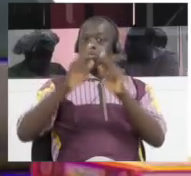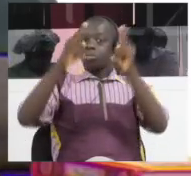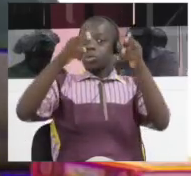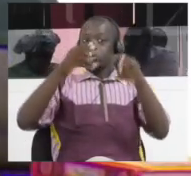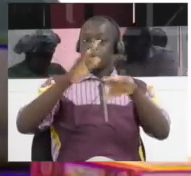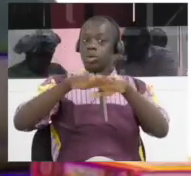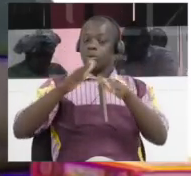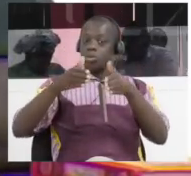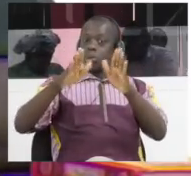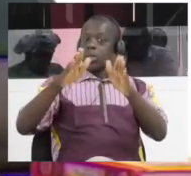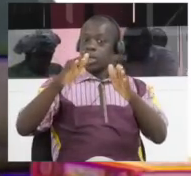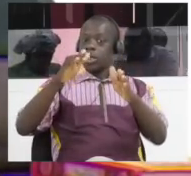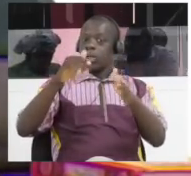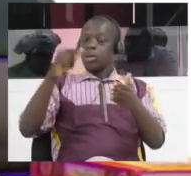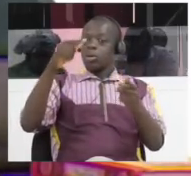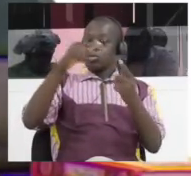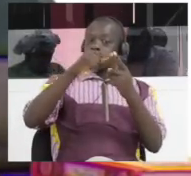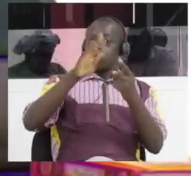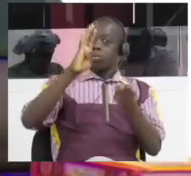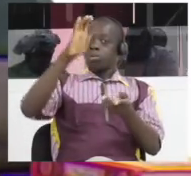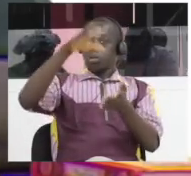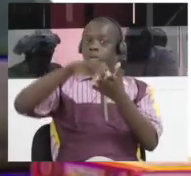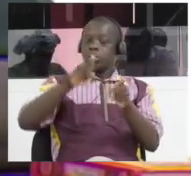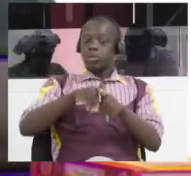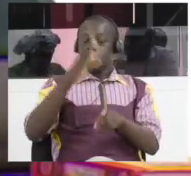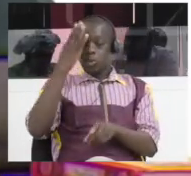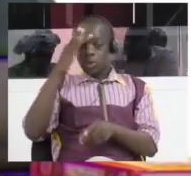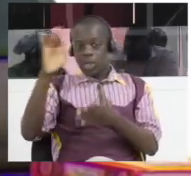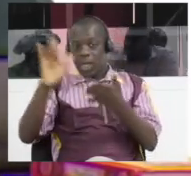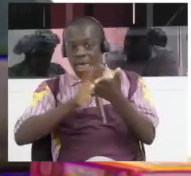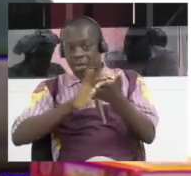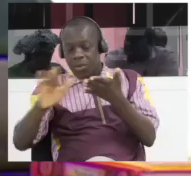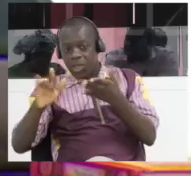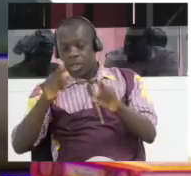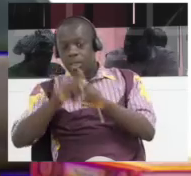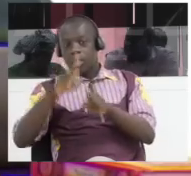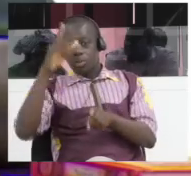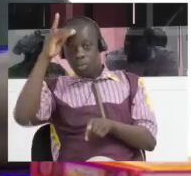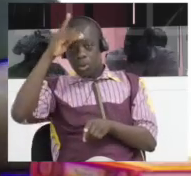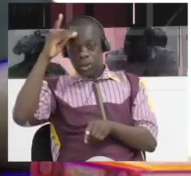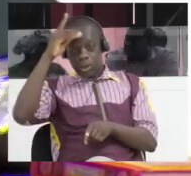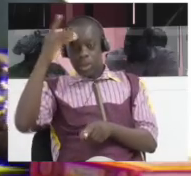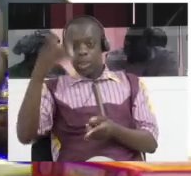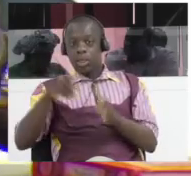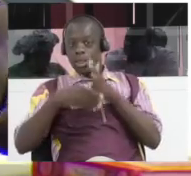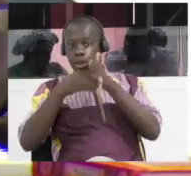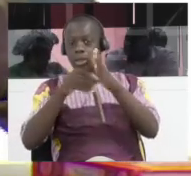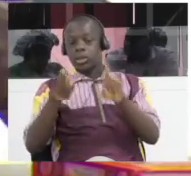then along the way to Banjul learned that, you know, there was a vacuum in the political leadership, then there was